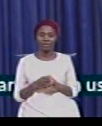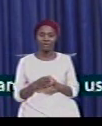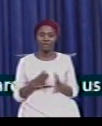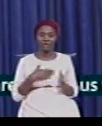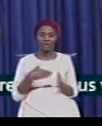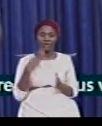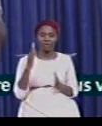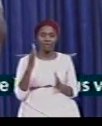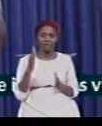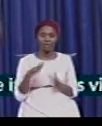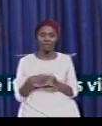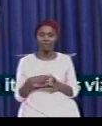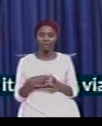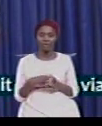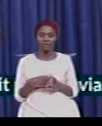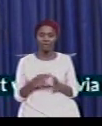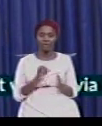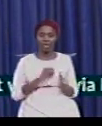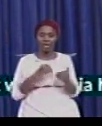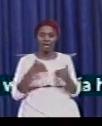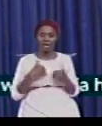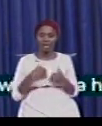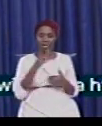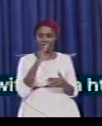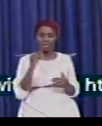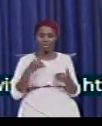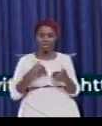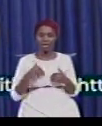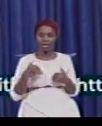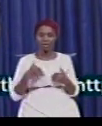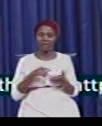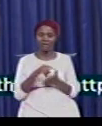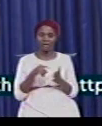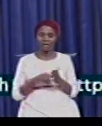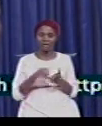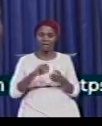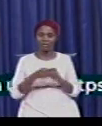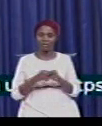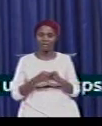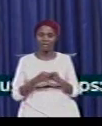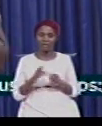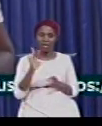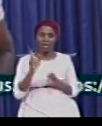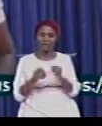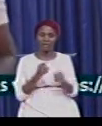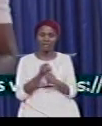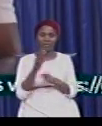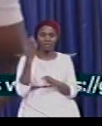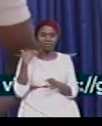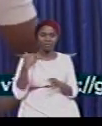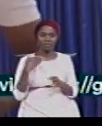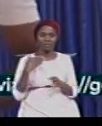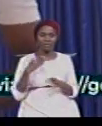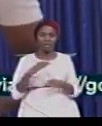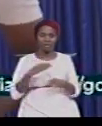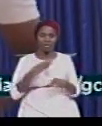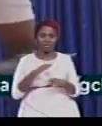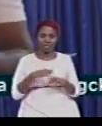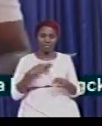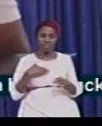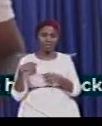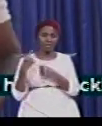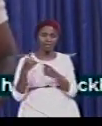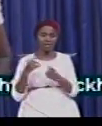is this. I have been having this challenge from 18 years ago since I started having my menses. I've